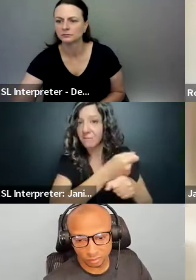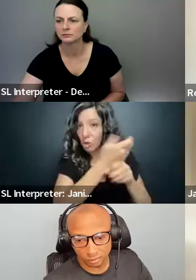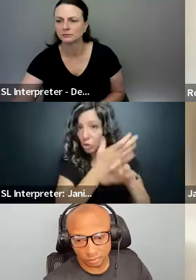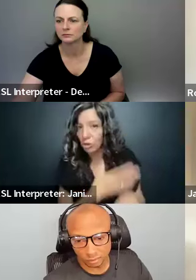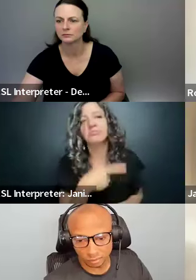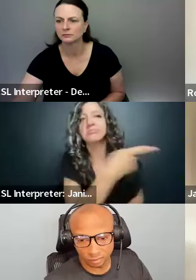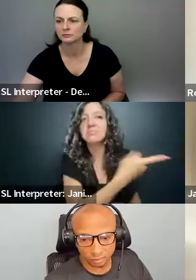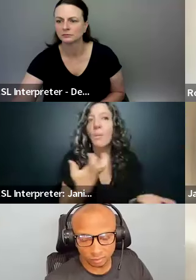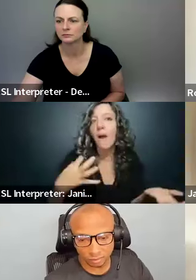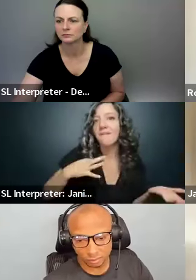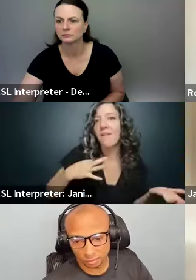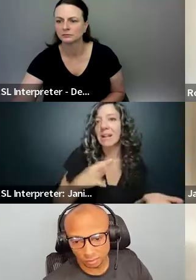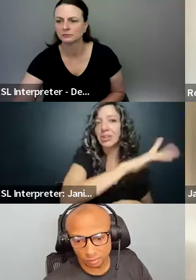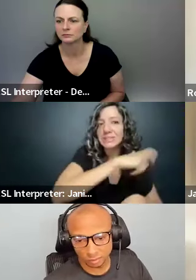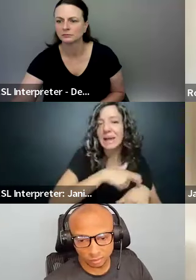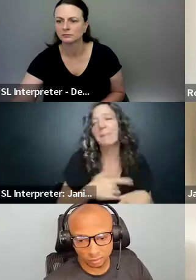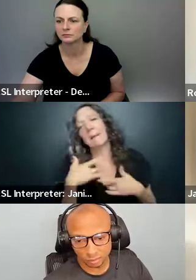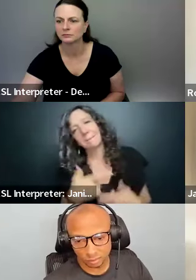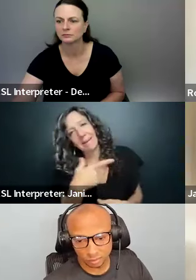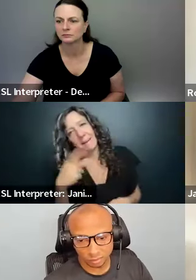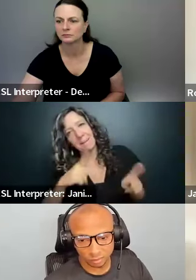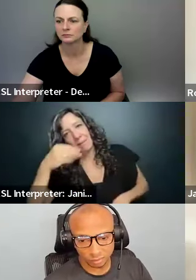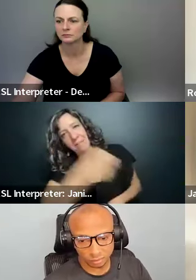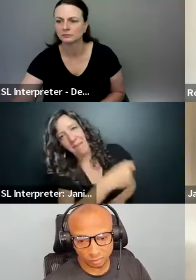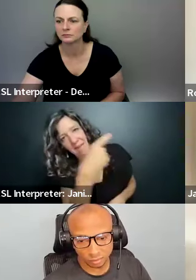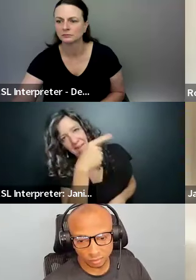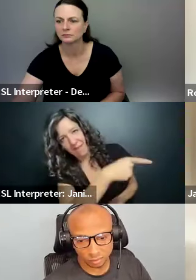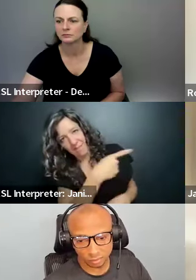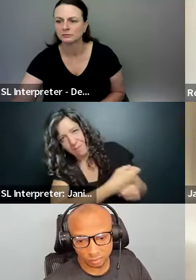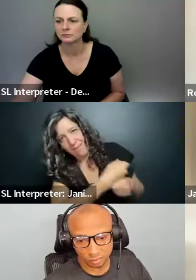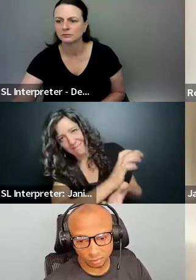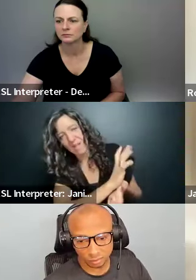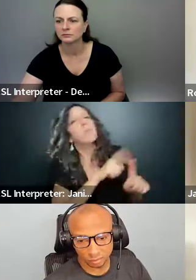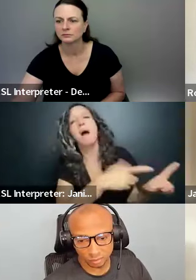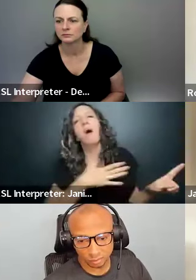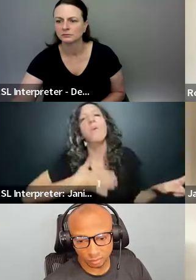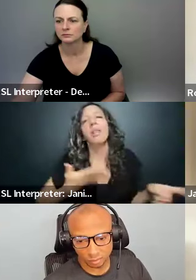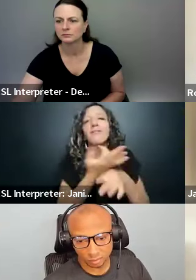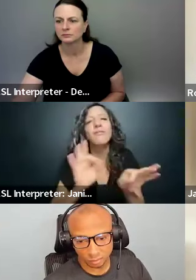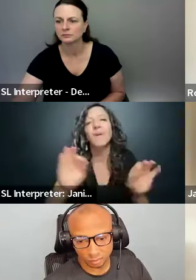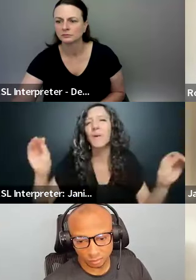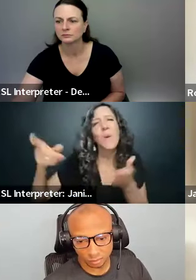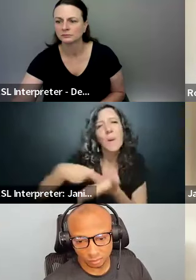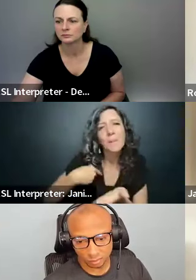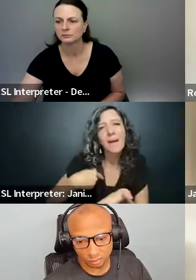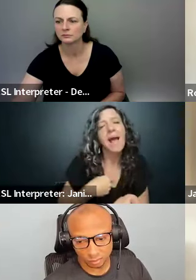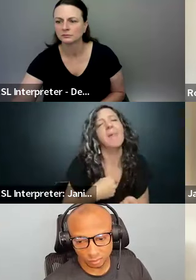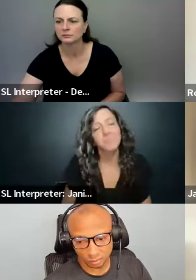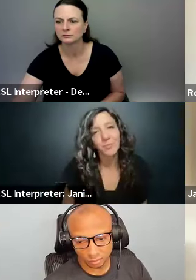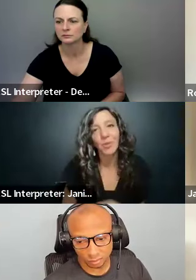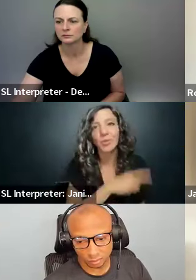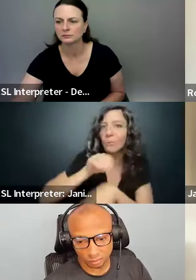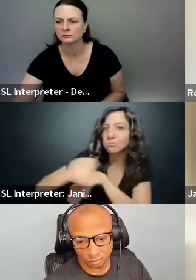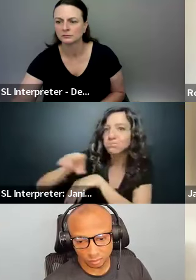he normally gets paid for that, but he said like, I'm gonna do this for free. And so he guided us through the process. He said like, first thing we